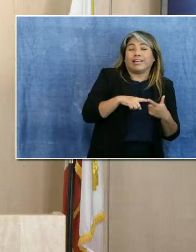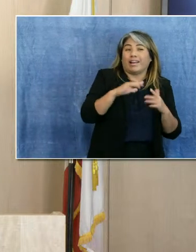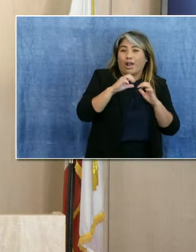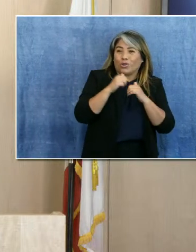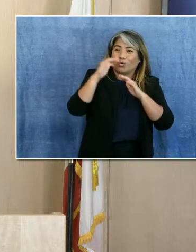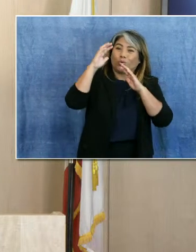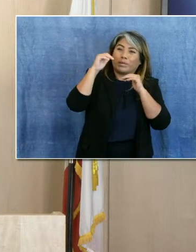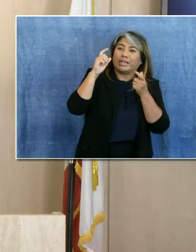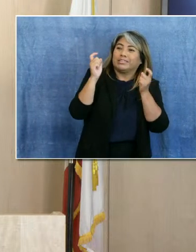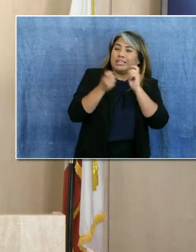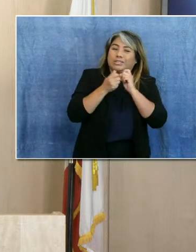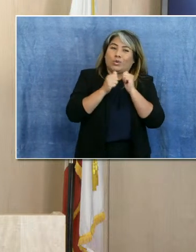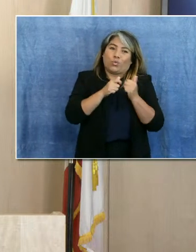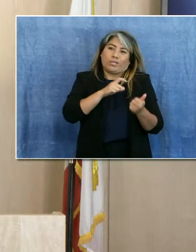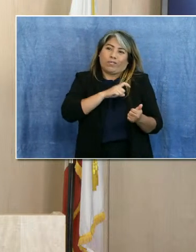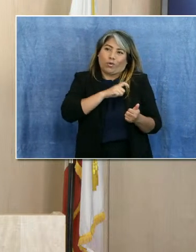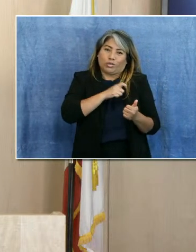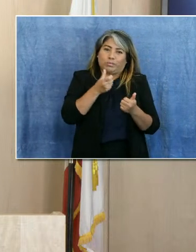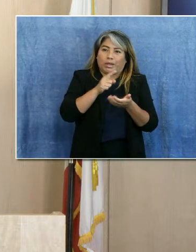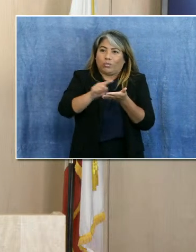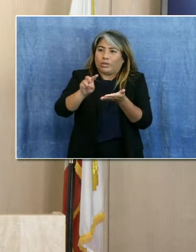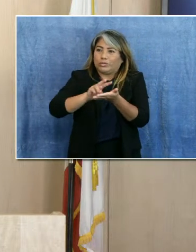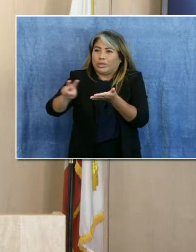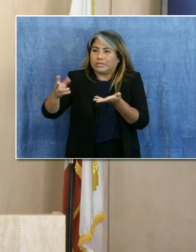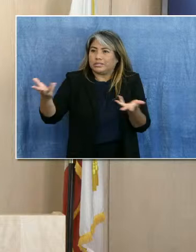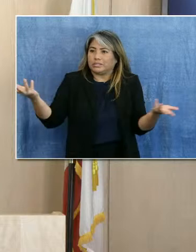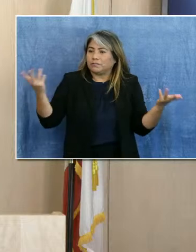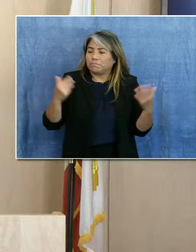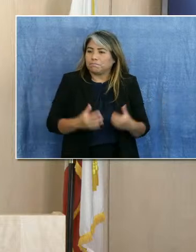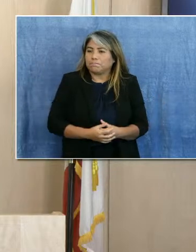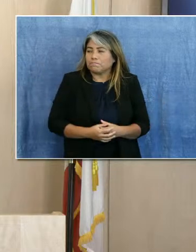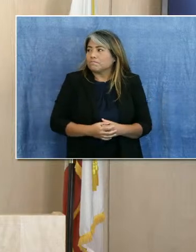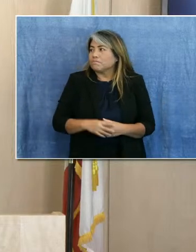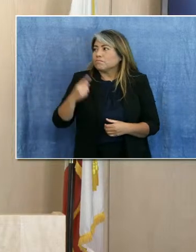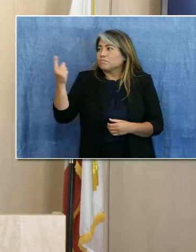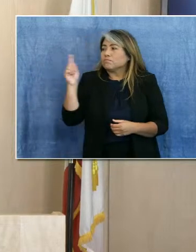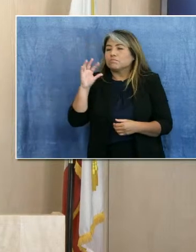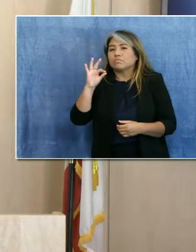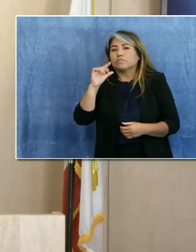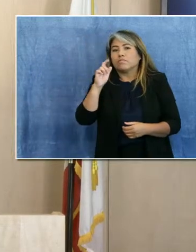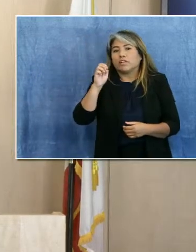within law enforcement here in the weeks to come? Okay, Supervisor Fletcher is going to respond.